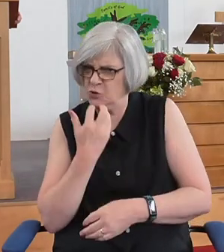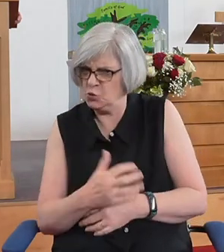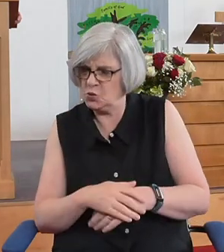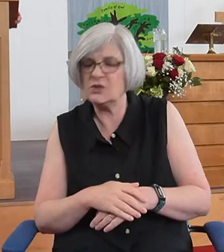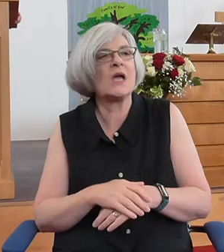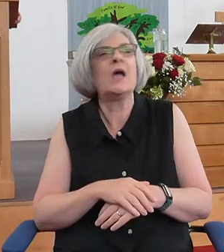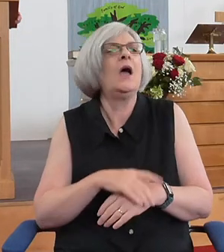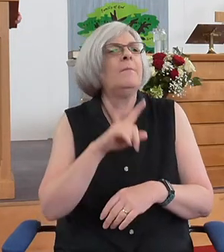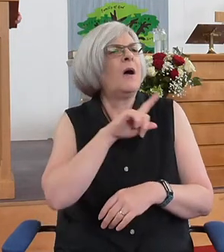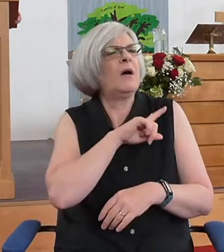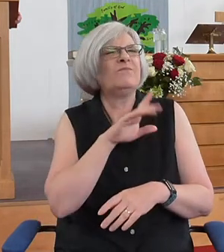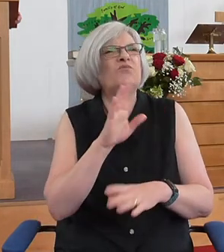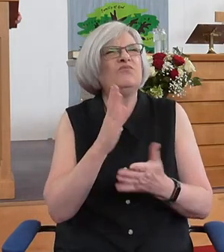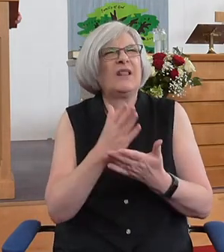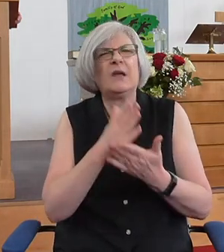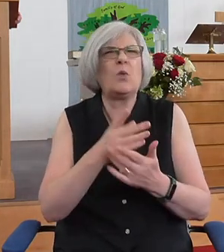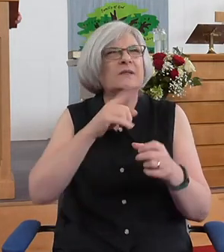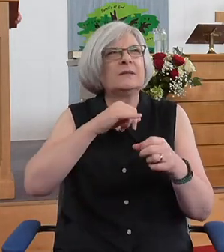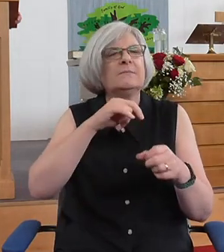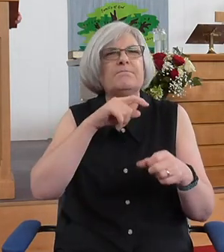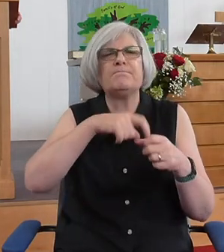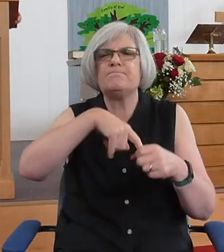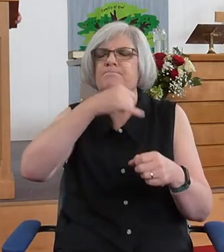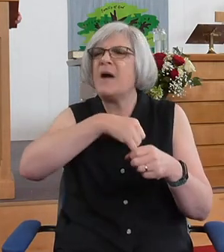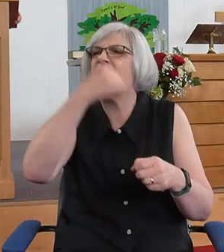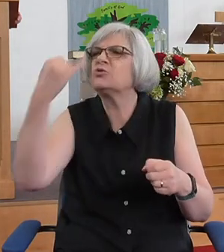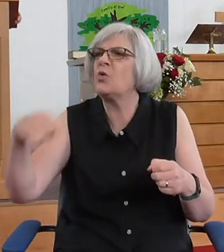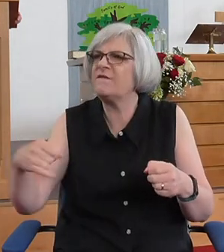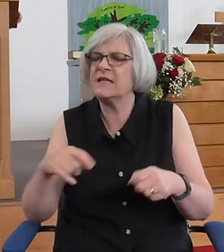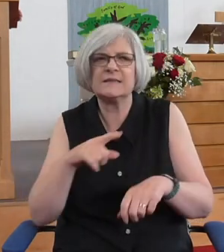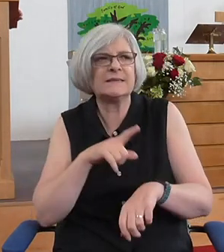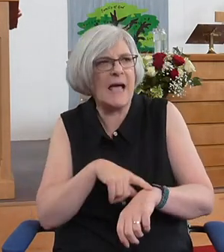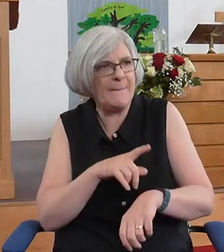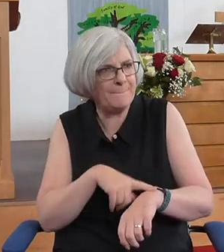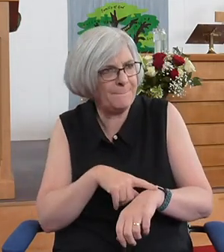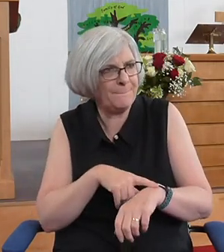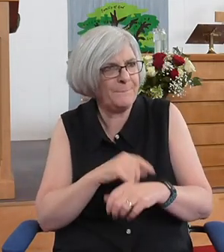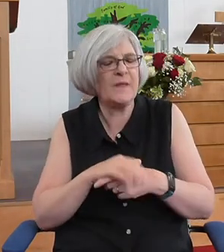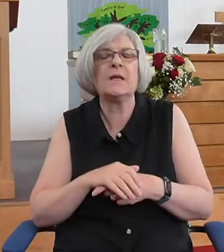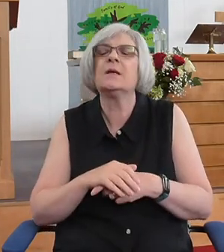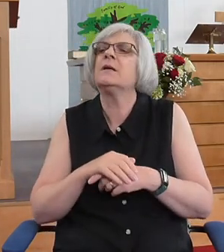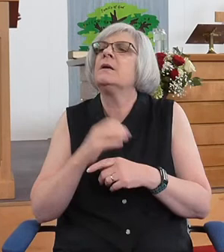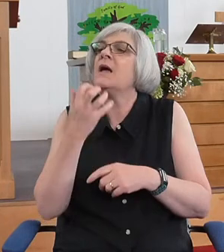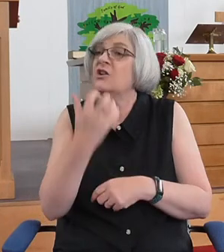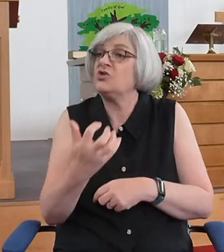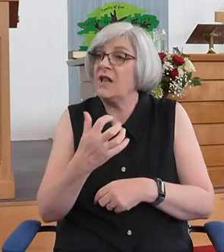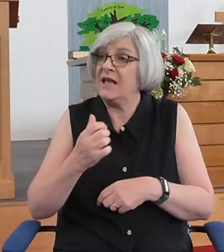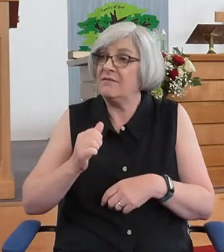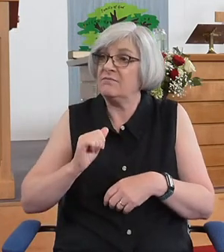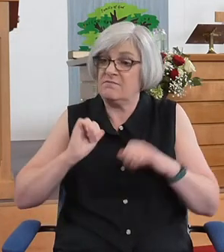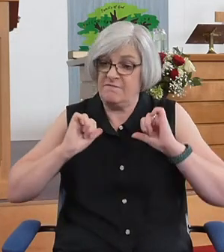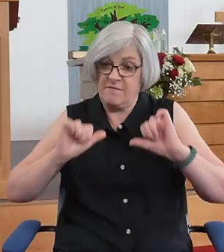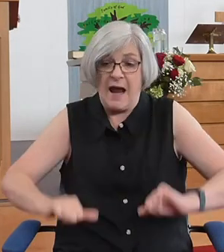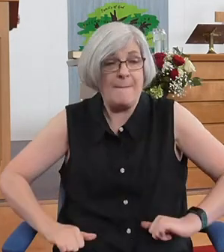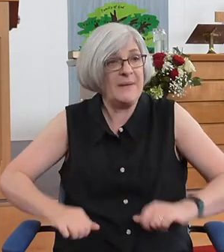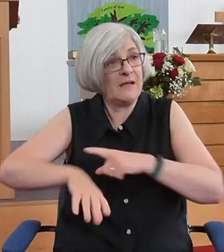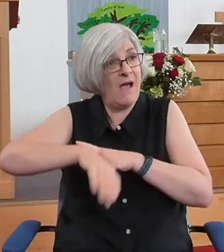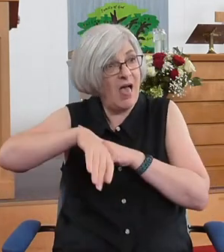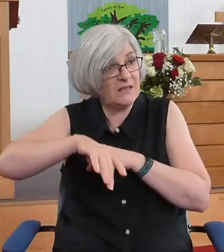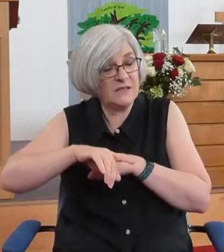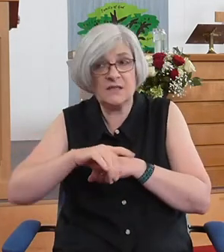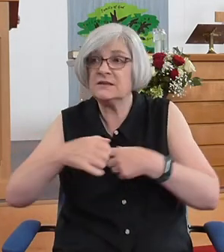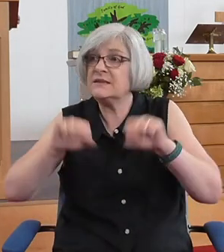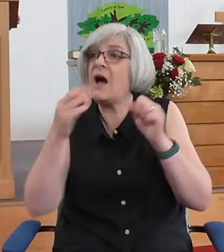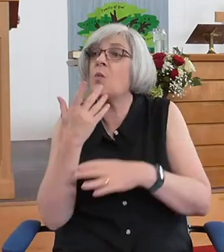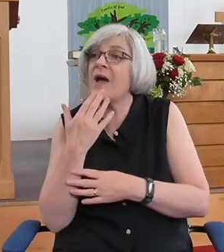of the Passover so much. The Israelite agricultural calendar began in the autumn, and it became adopted as the